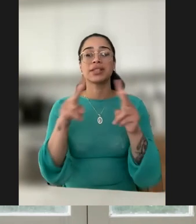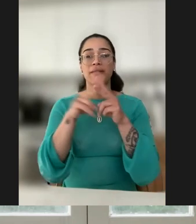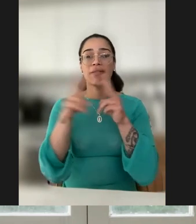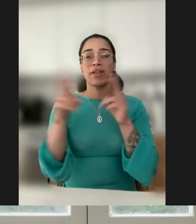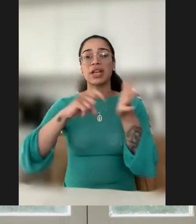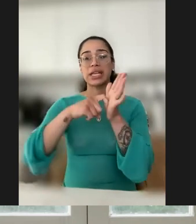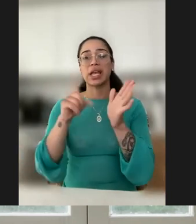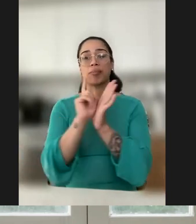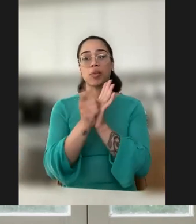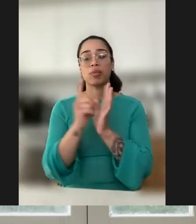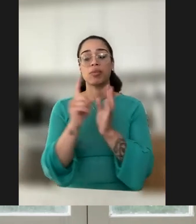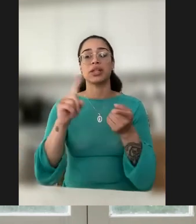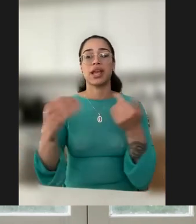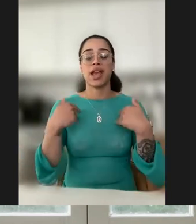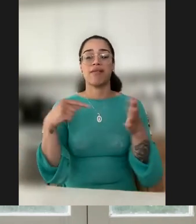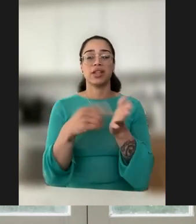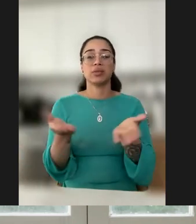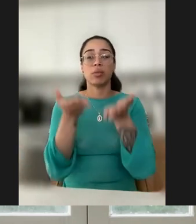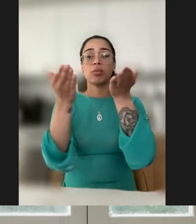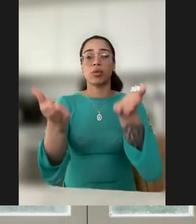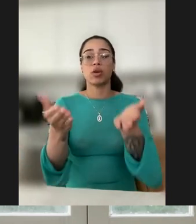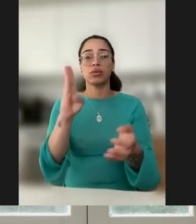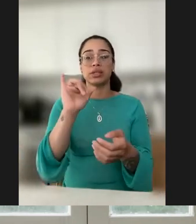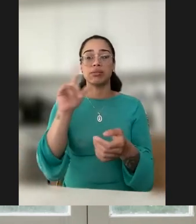to have this proposed in the May revise.